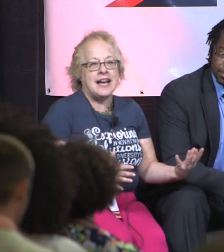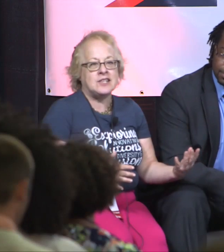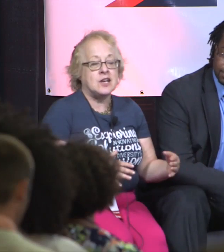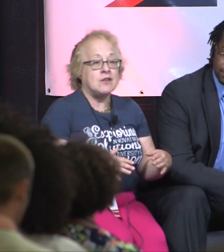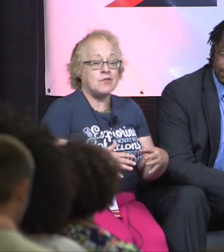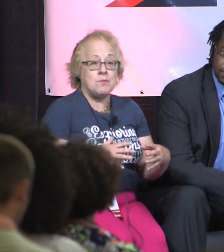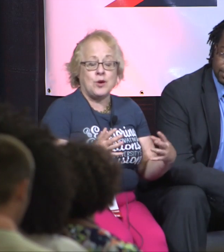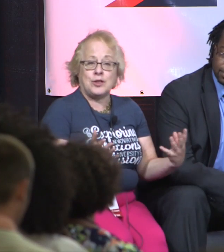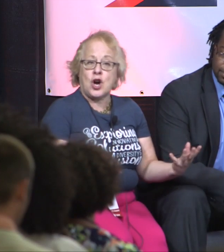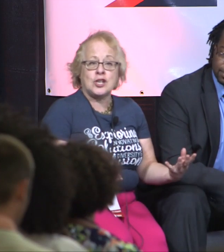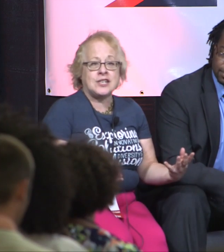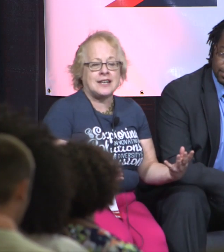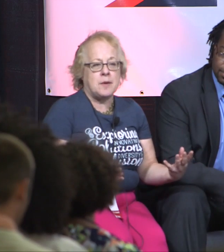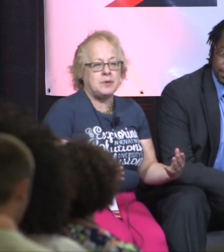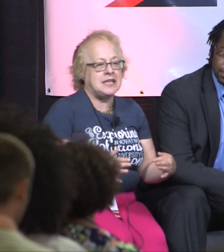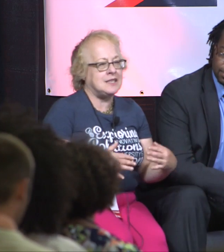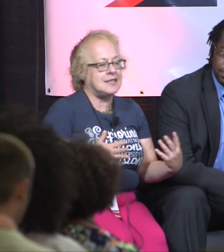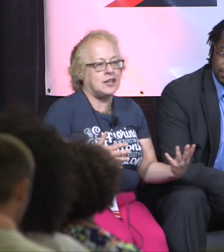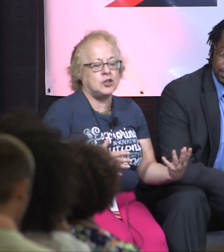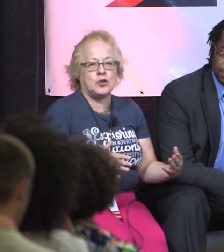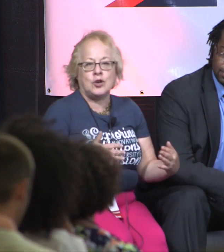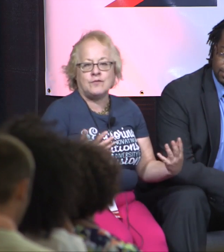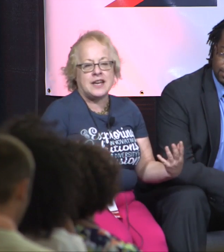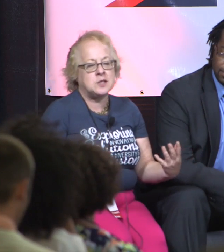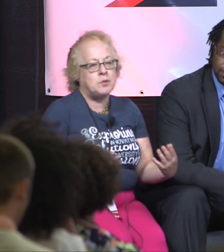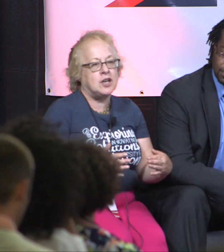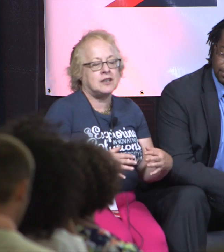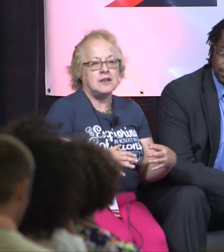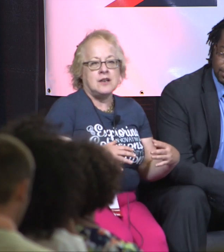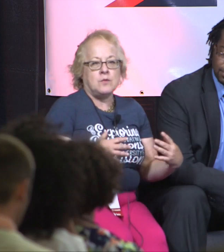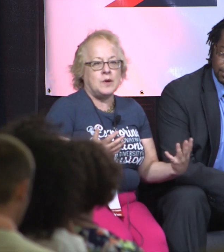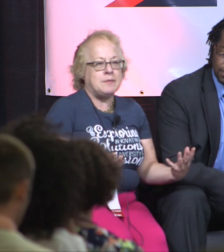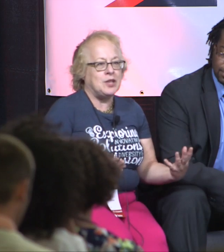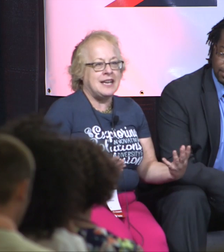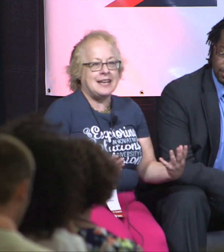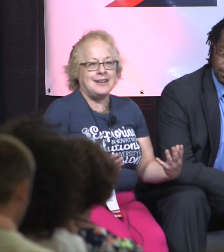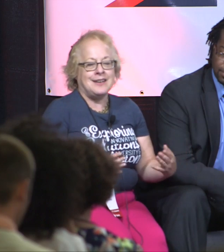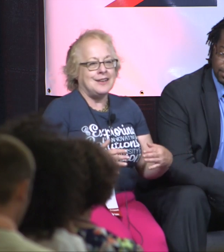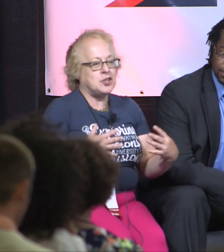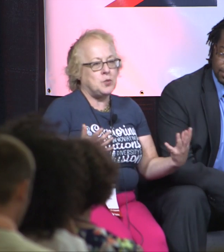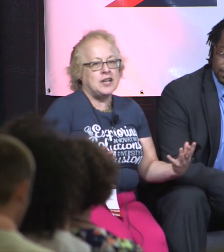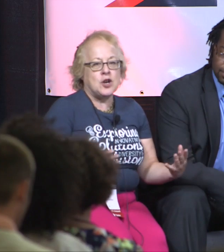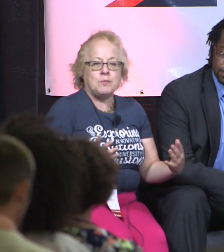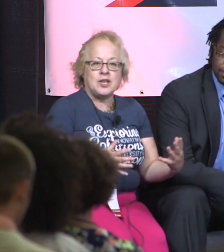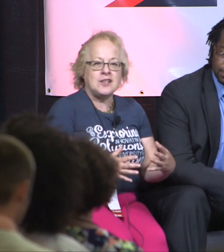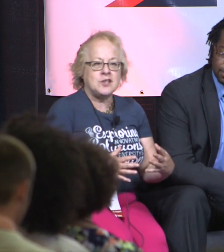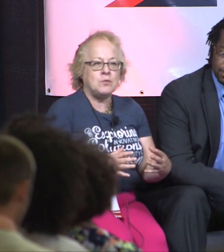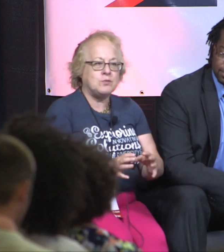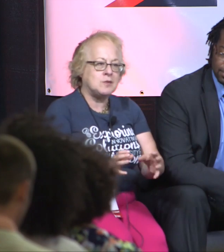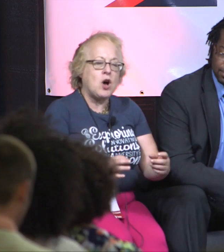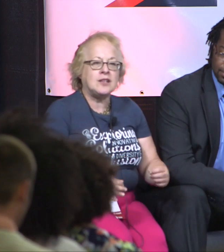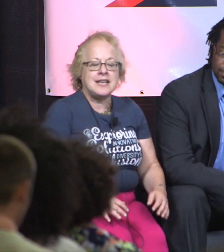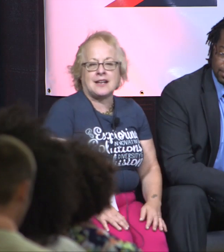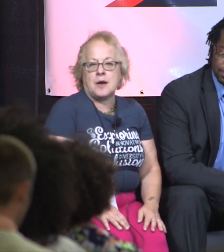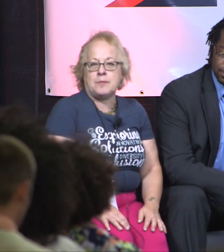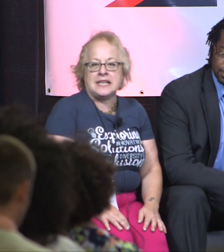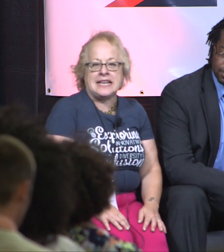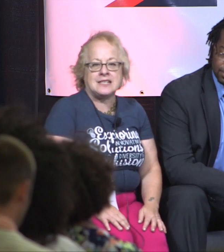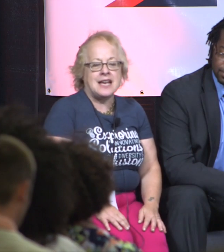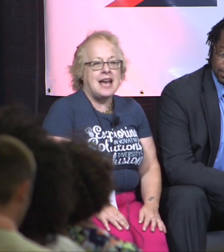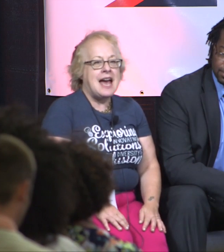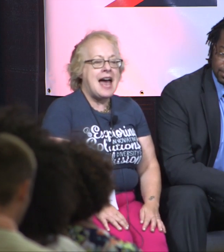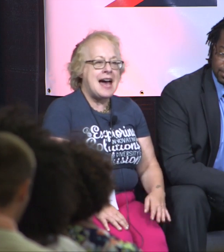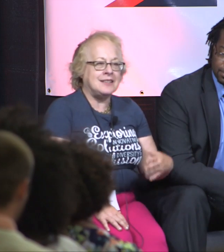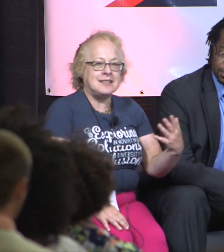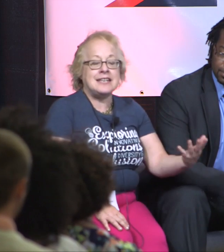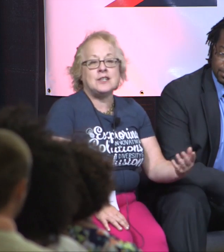and allies from both large tech companies like Google, Facebook, Weebly, Twitter, but also small tech